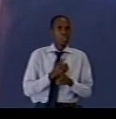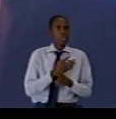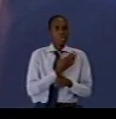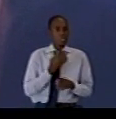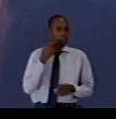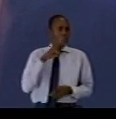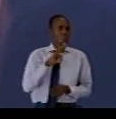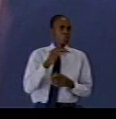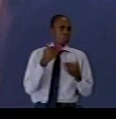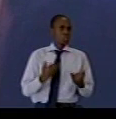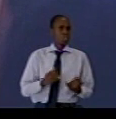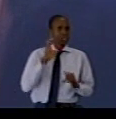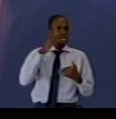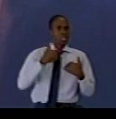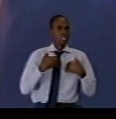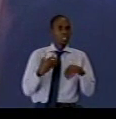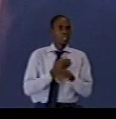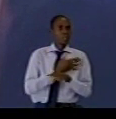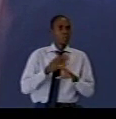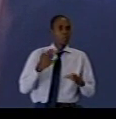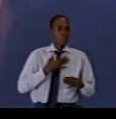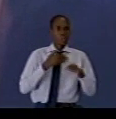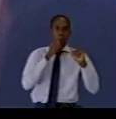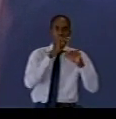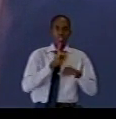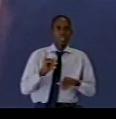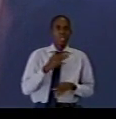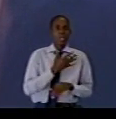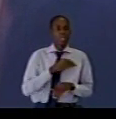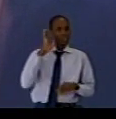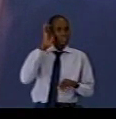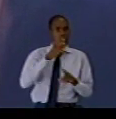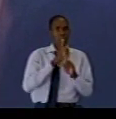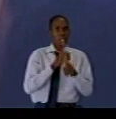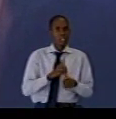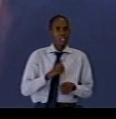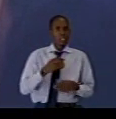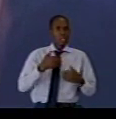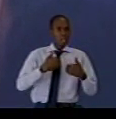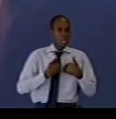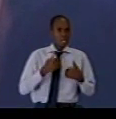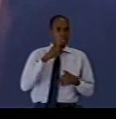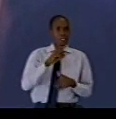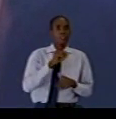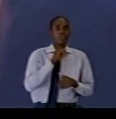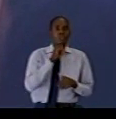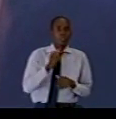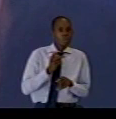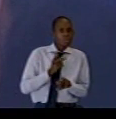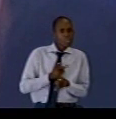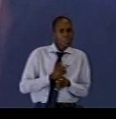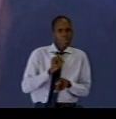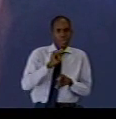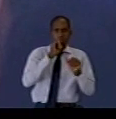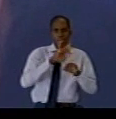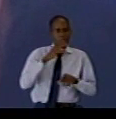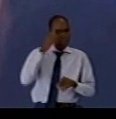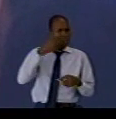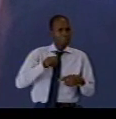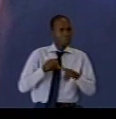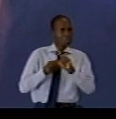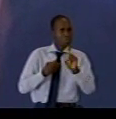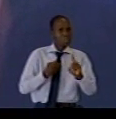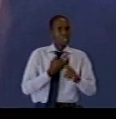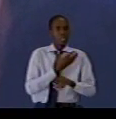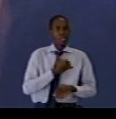behold, now he hath taken away my blessing. And he said, Hast thou not reserved a blessing for